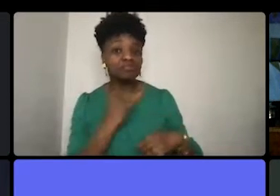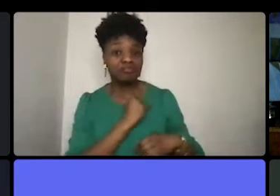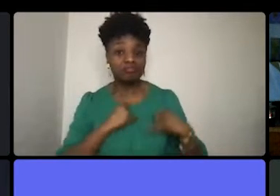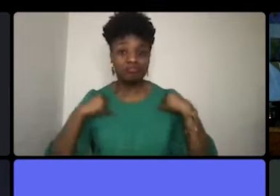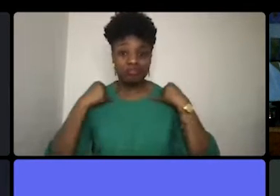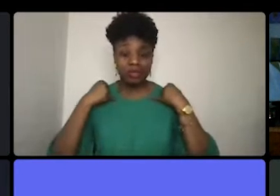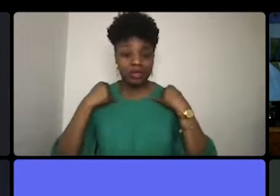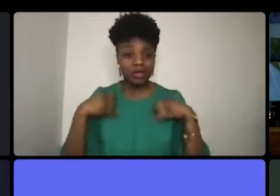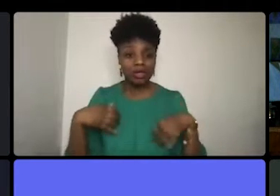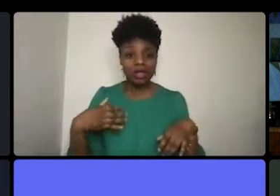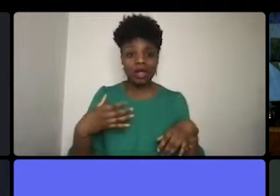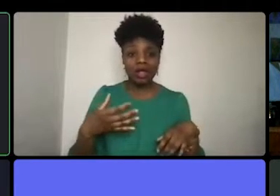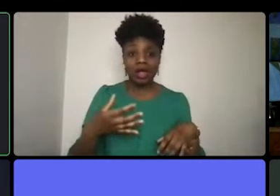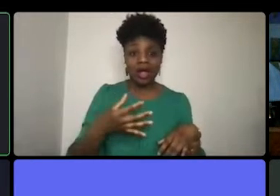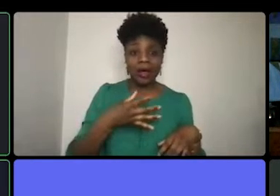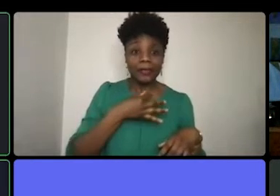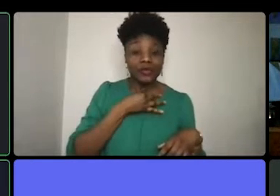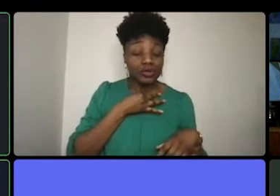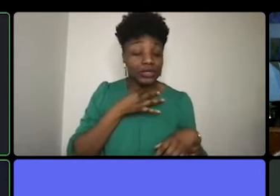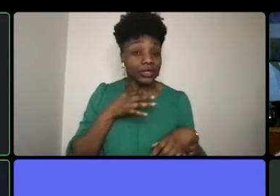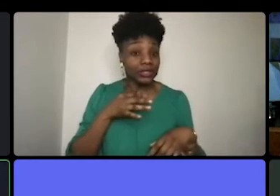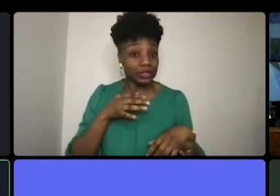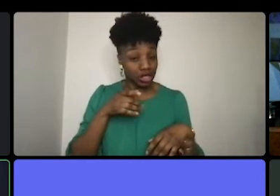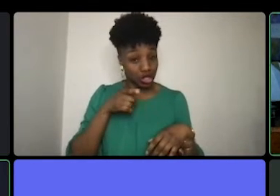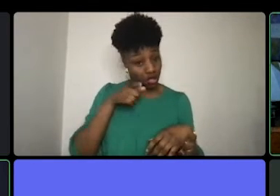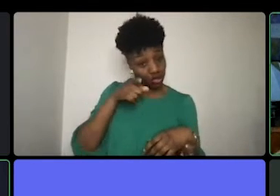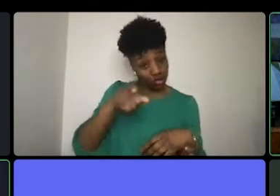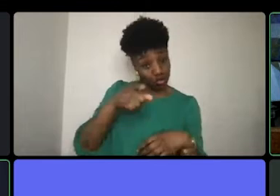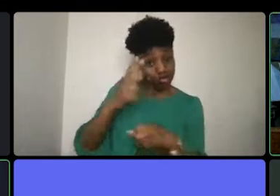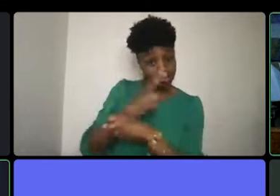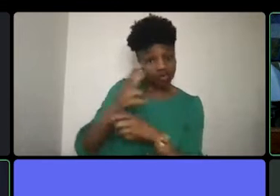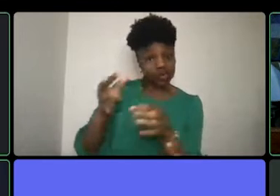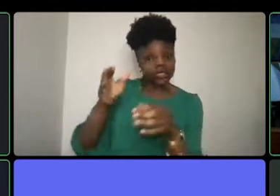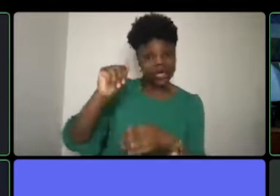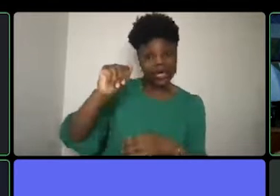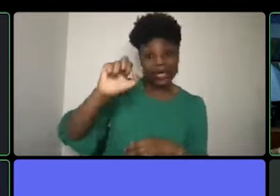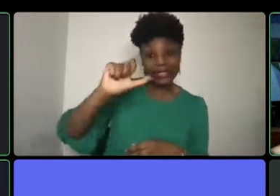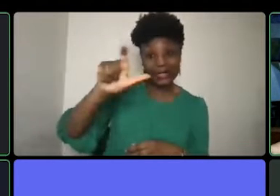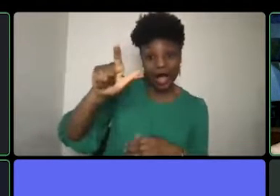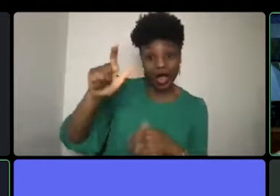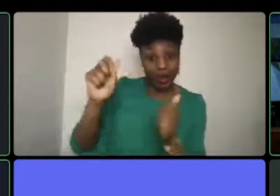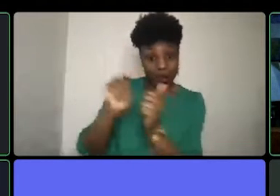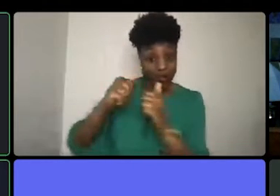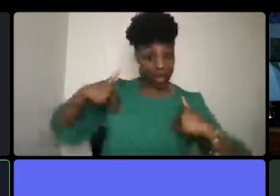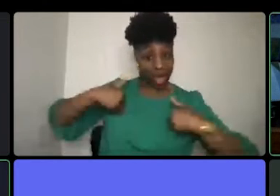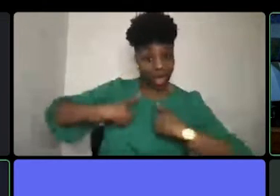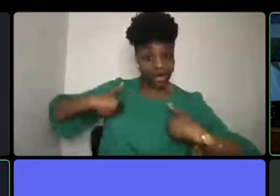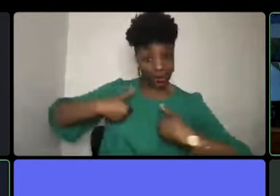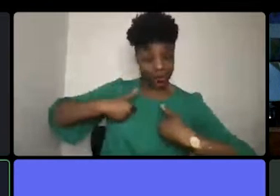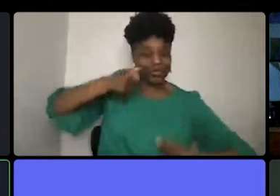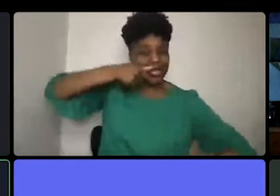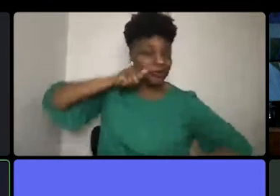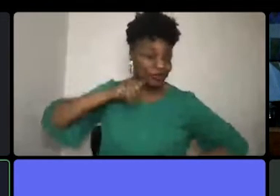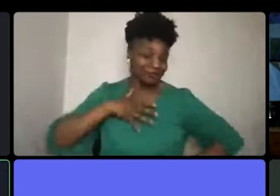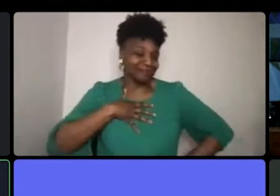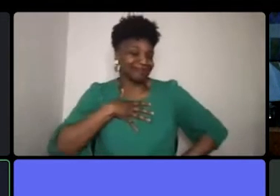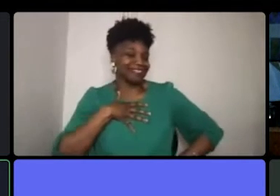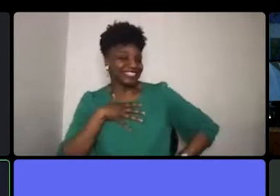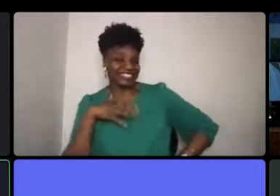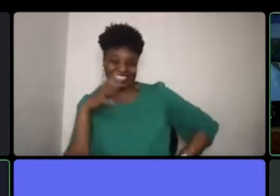animals? Have you ever used sign language? That would be fire. Because yeah, Wait,